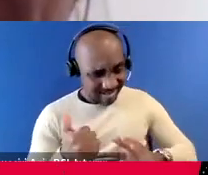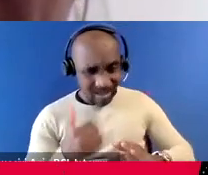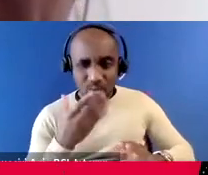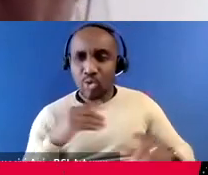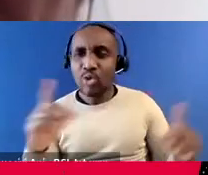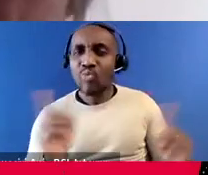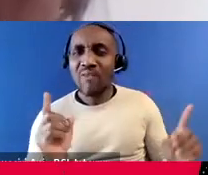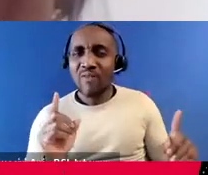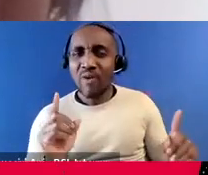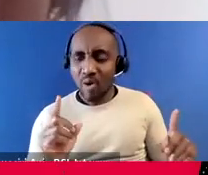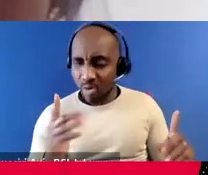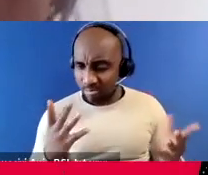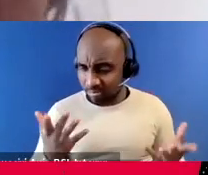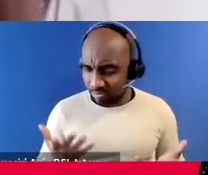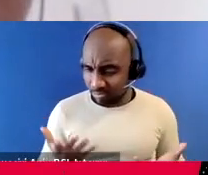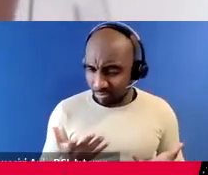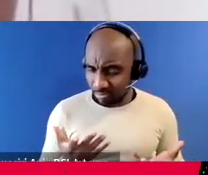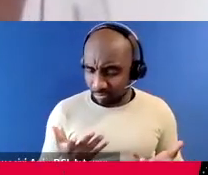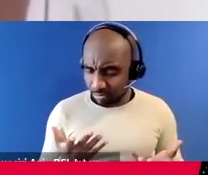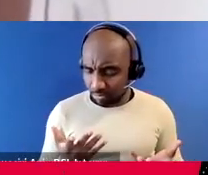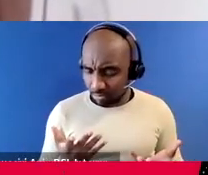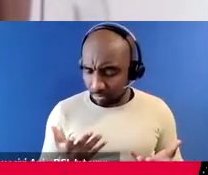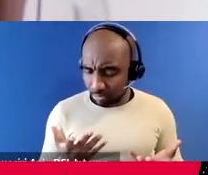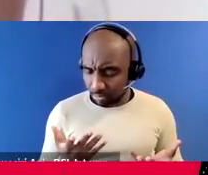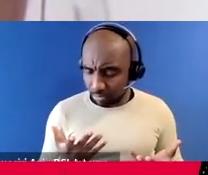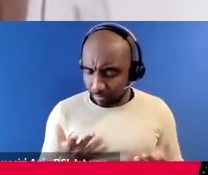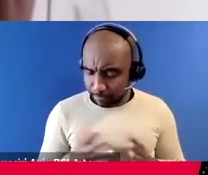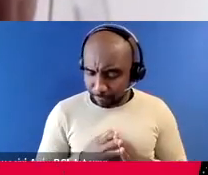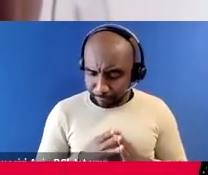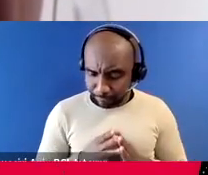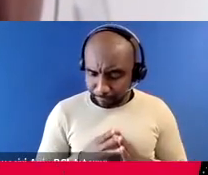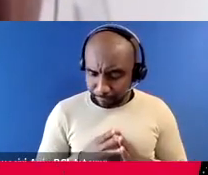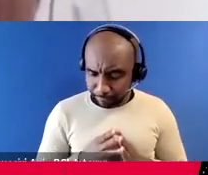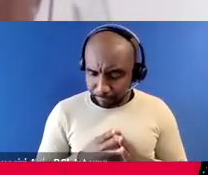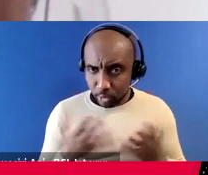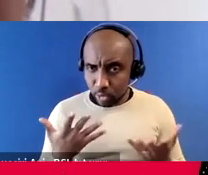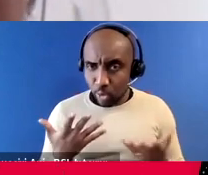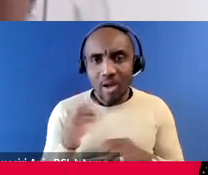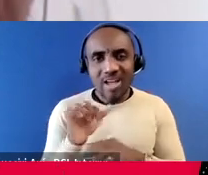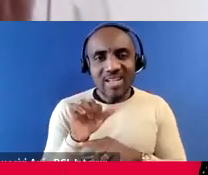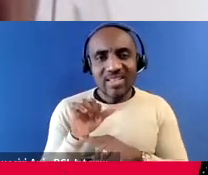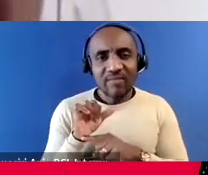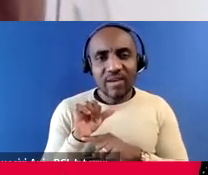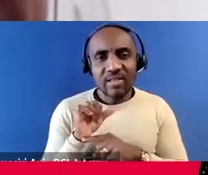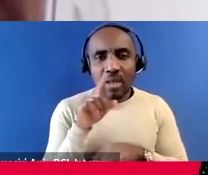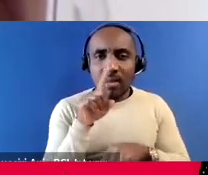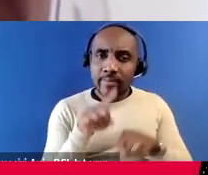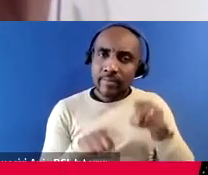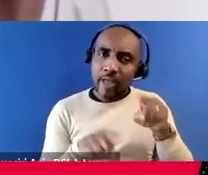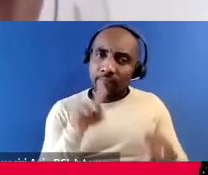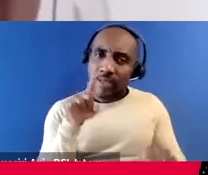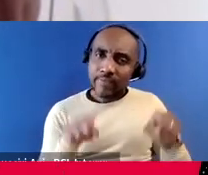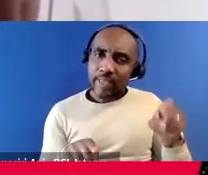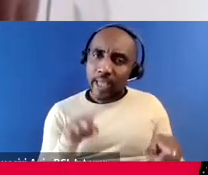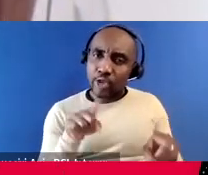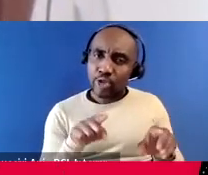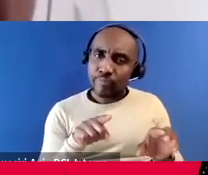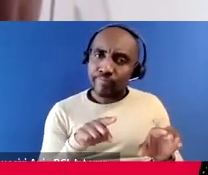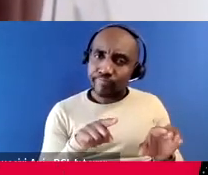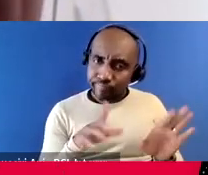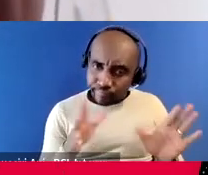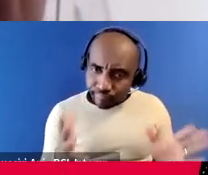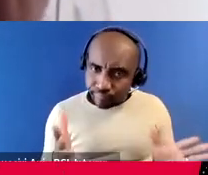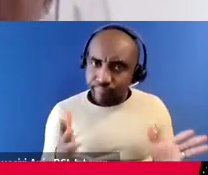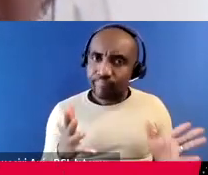they are there and they just need amplifying. And then I think it's a case of making connections. To echo what